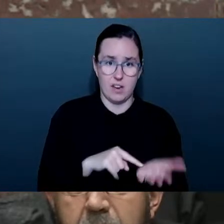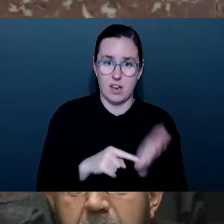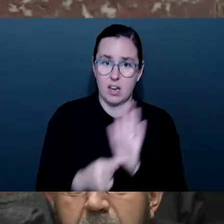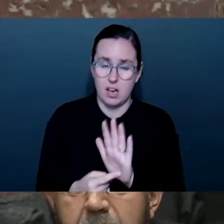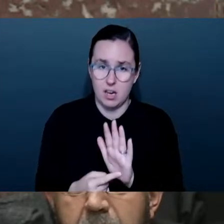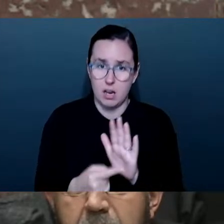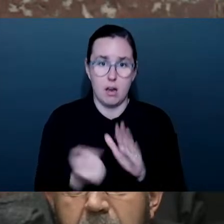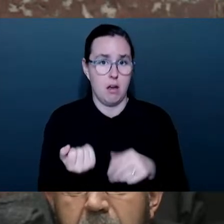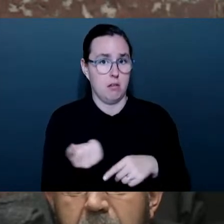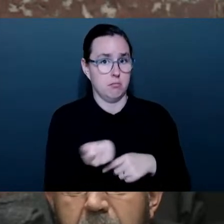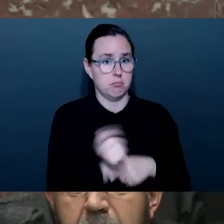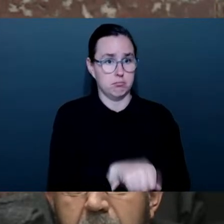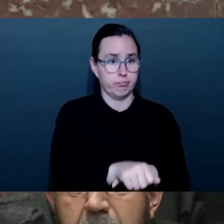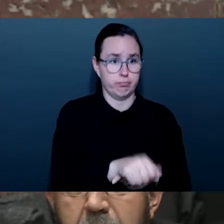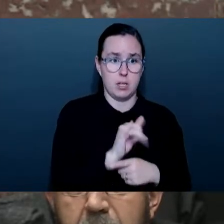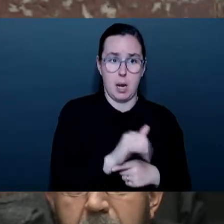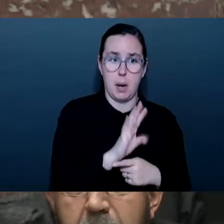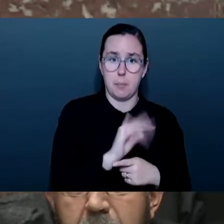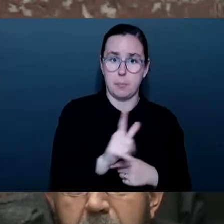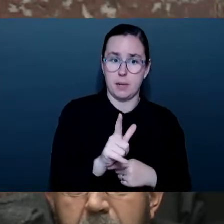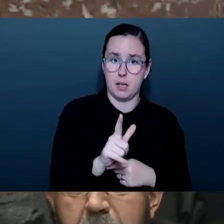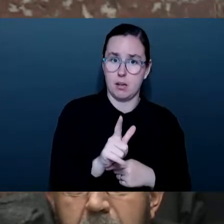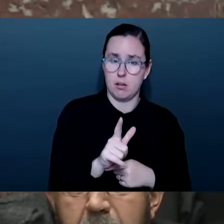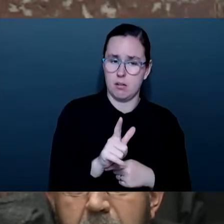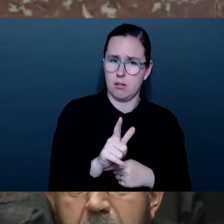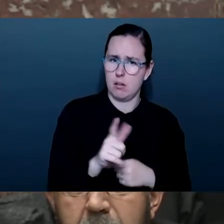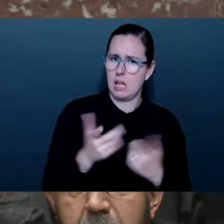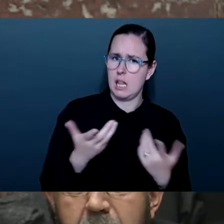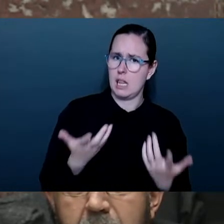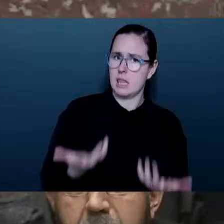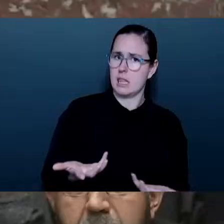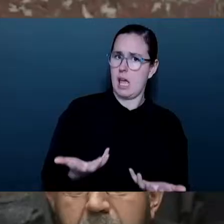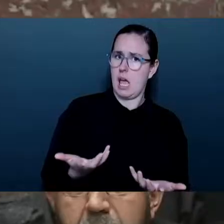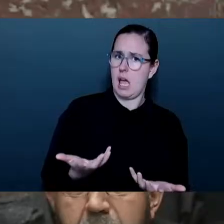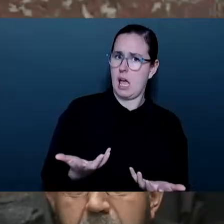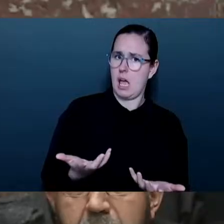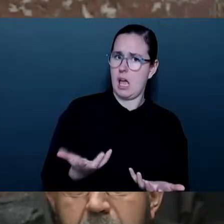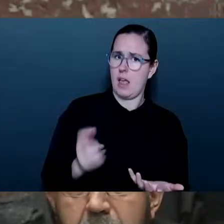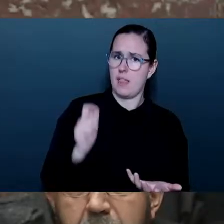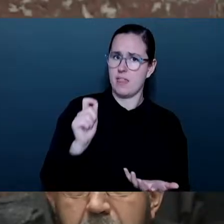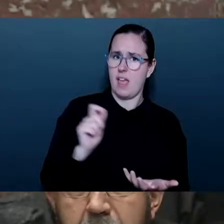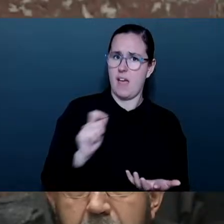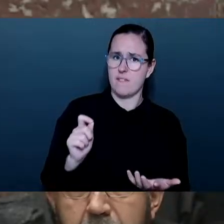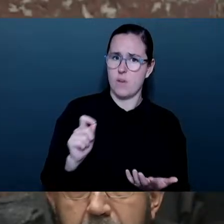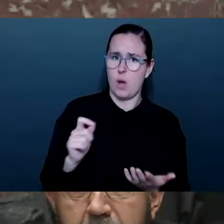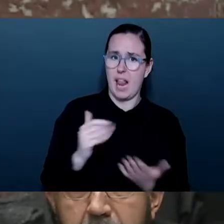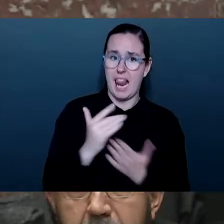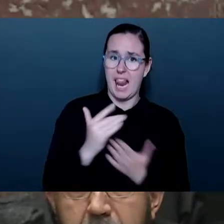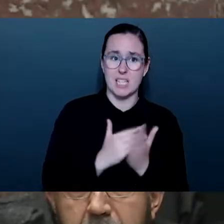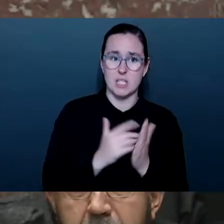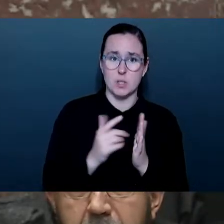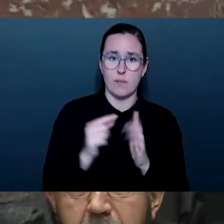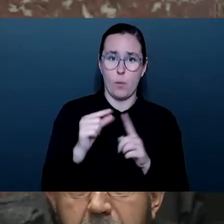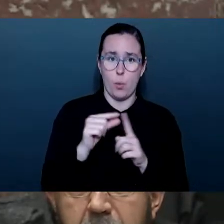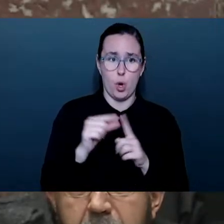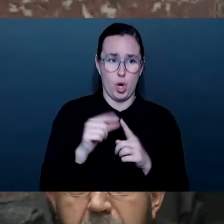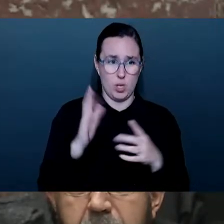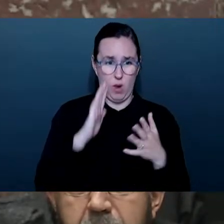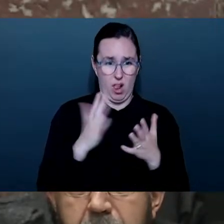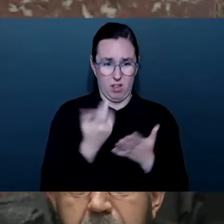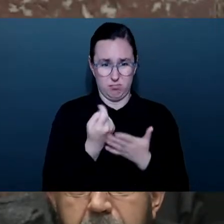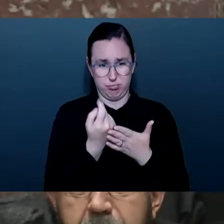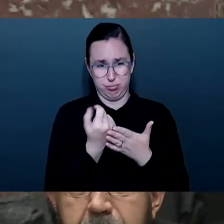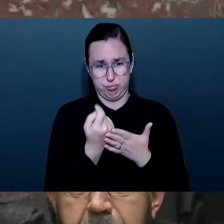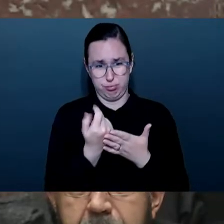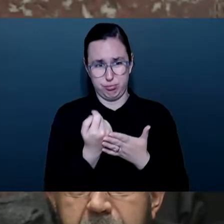down, then that's going to be a long list of words. And which standing order is the Speaker referring to when he makes